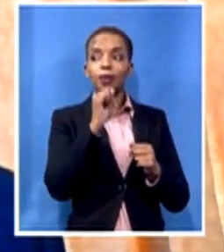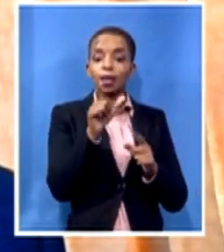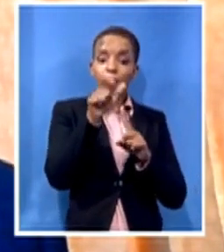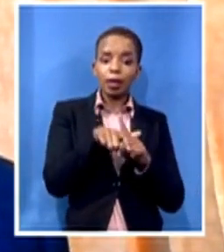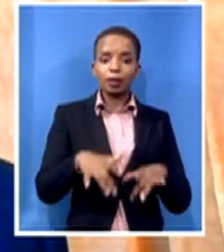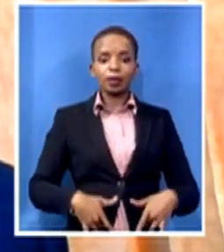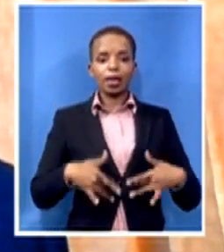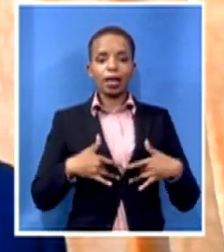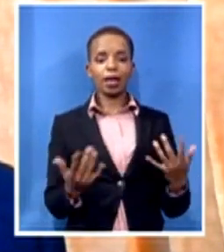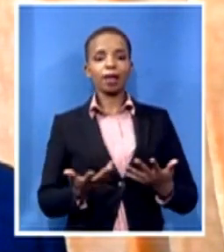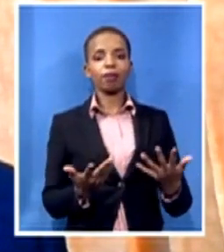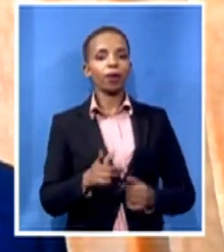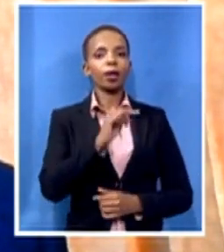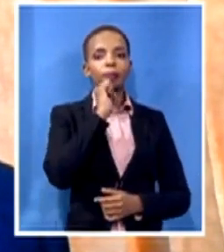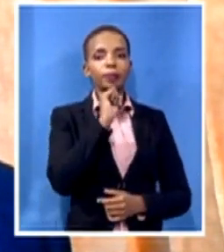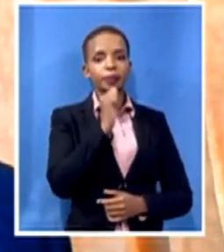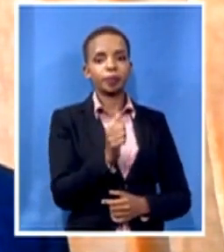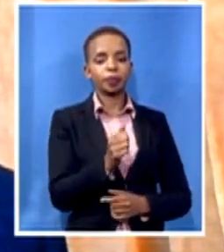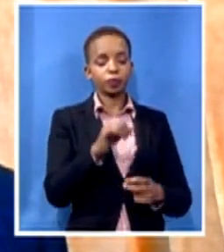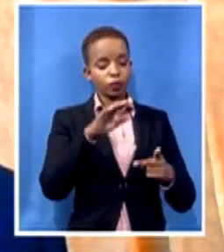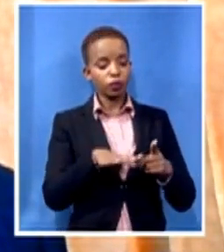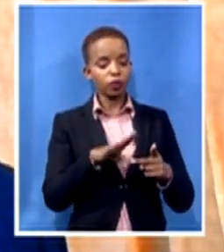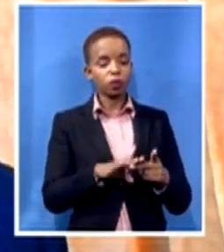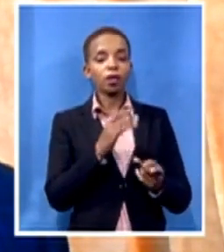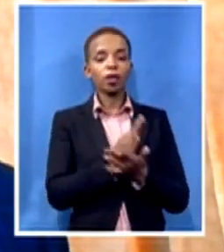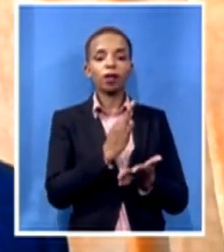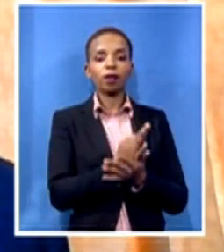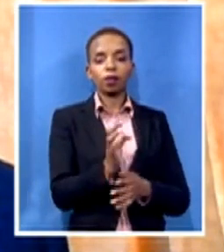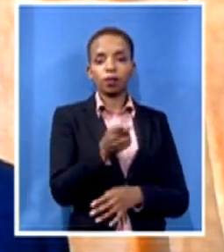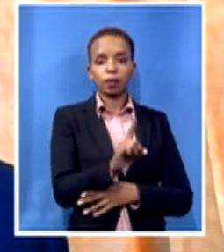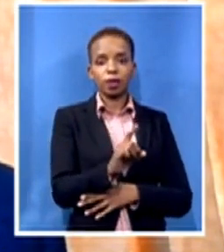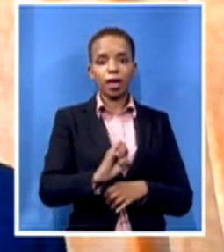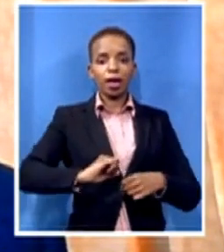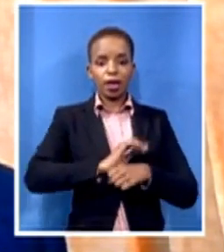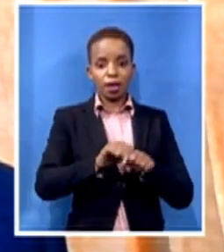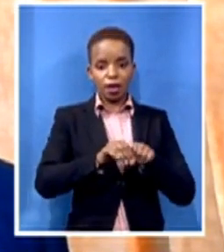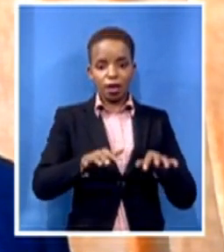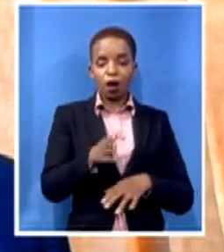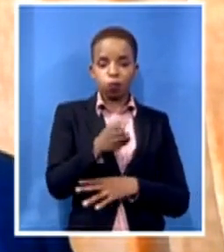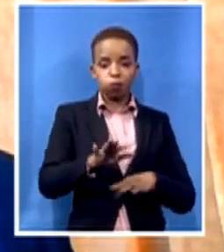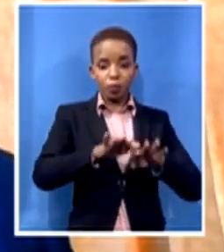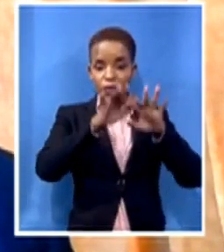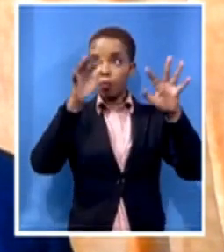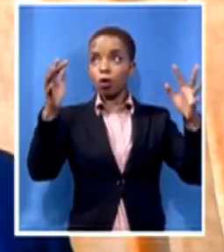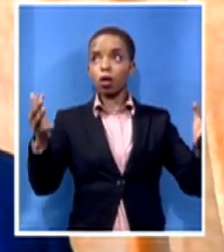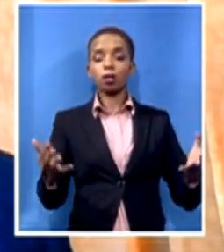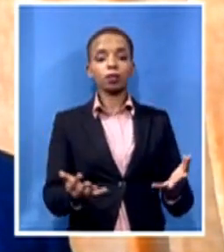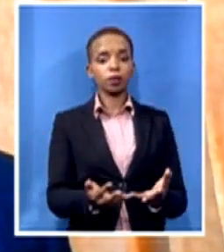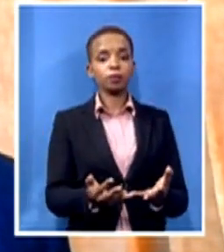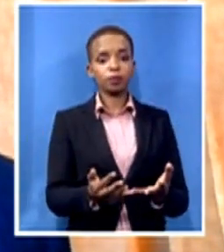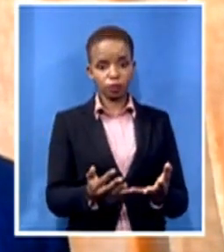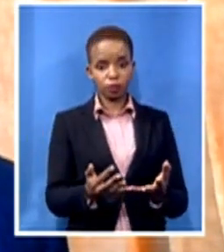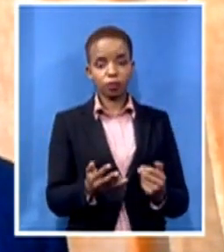that we have got this virus all over the world, it means that every time